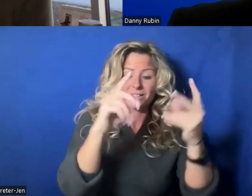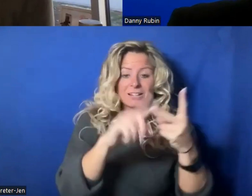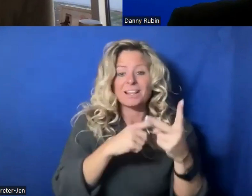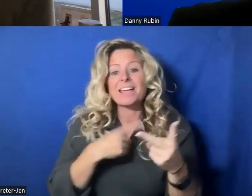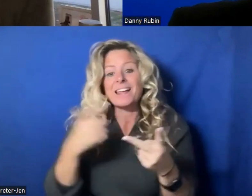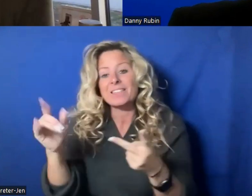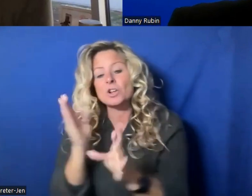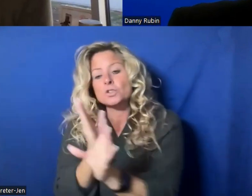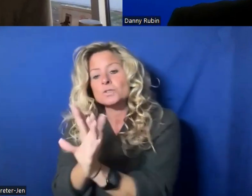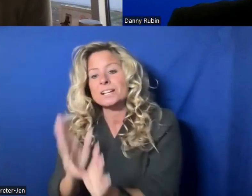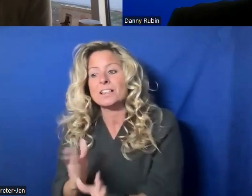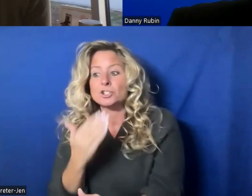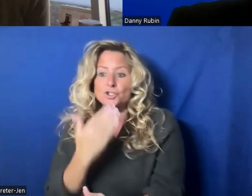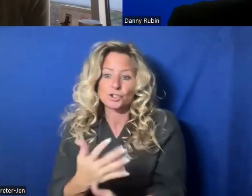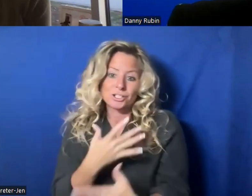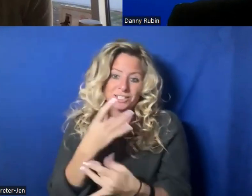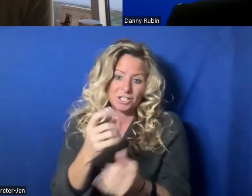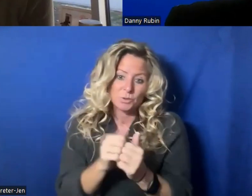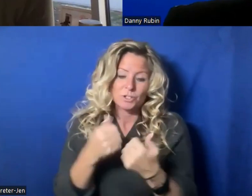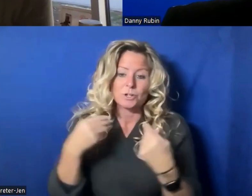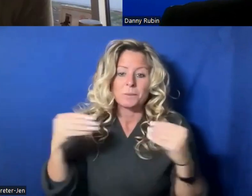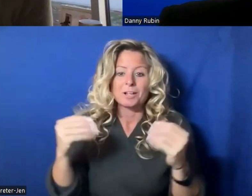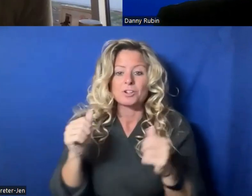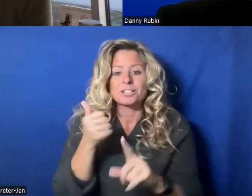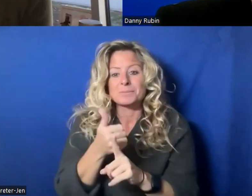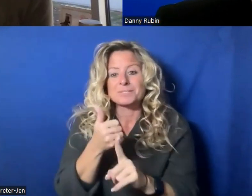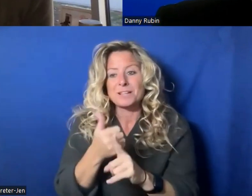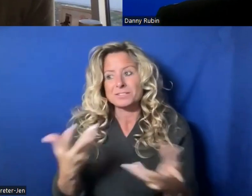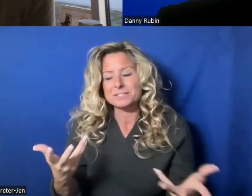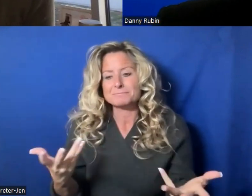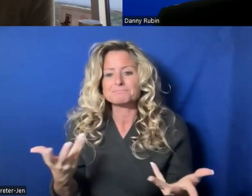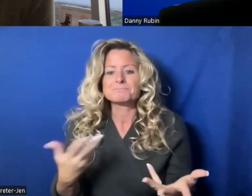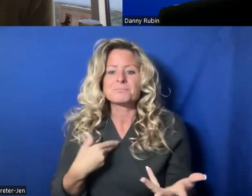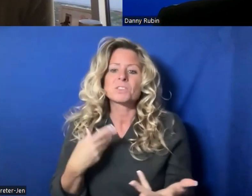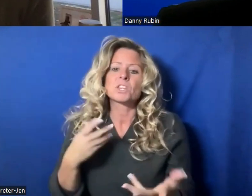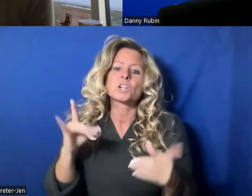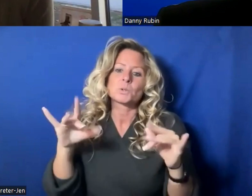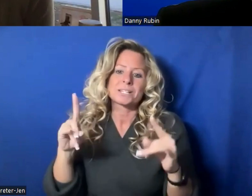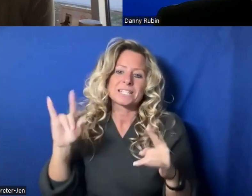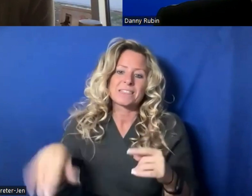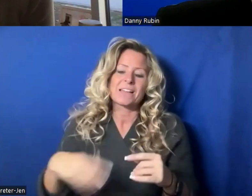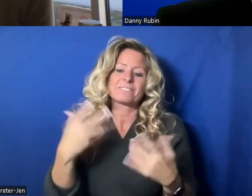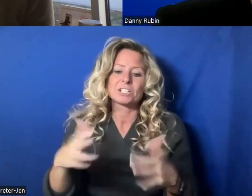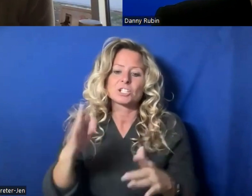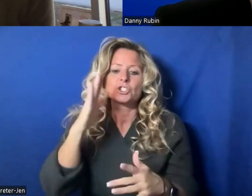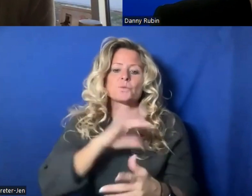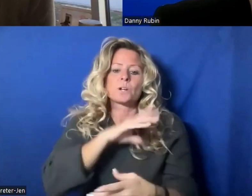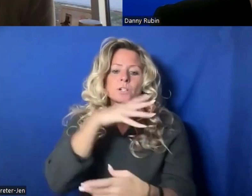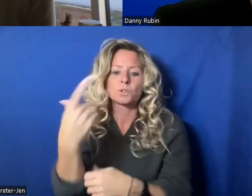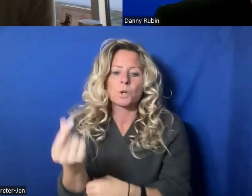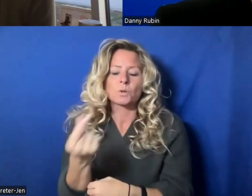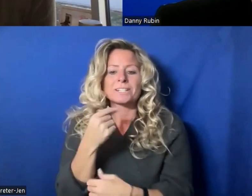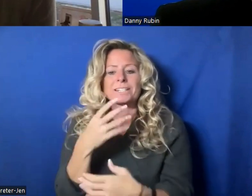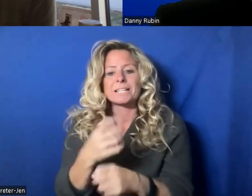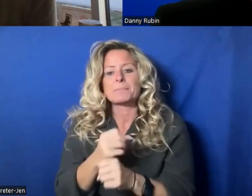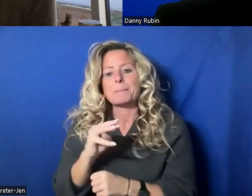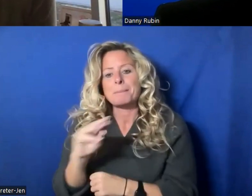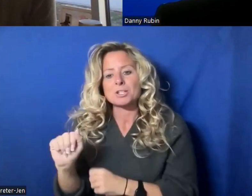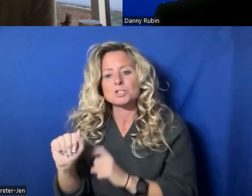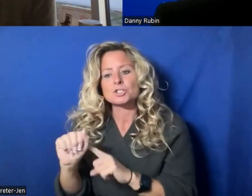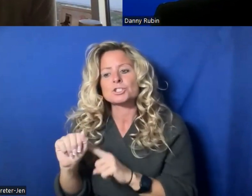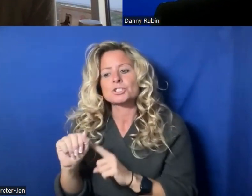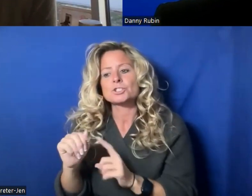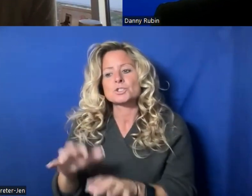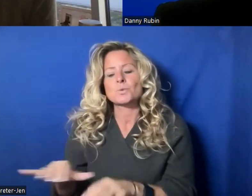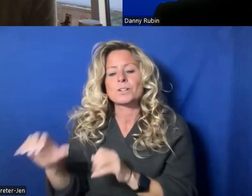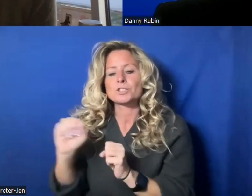understand what people want when you're trying to market and sell stuff to them. So I did that. I knew I wanted to go to get my master's. So I